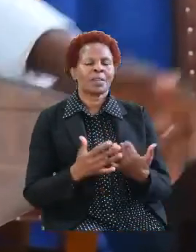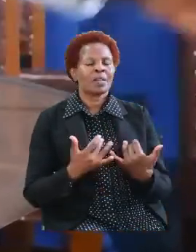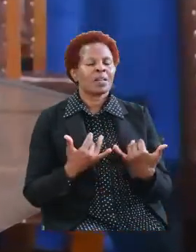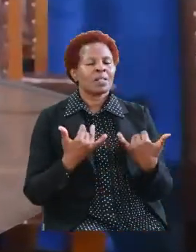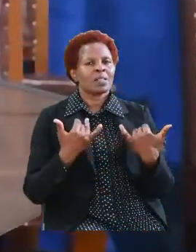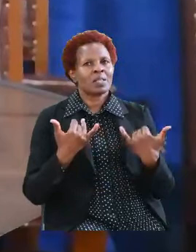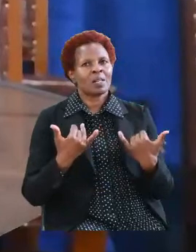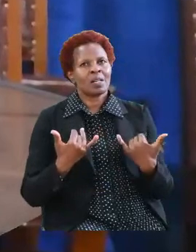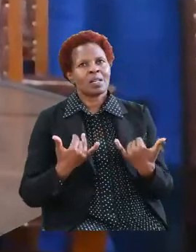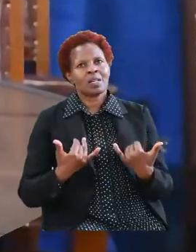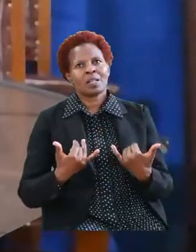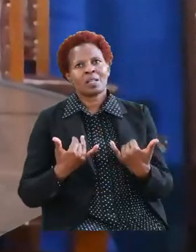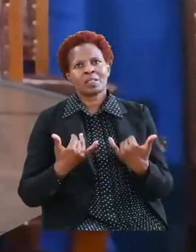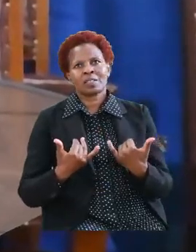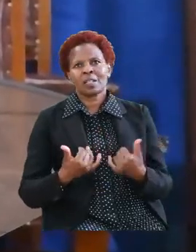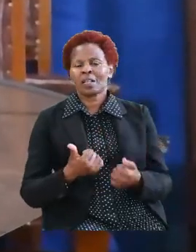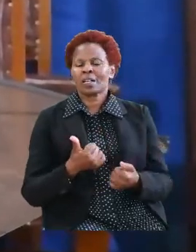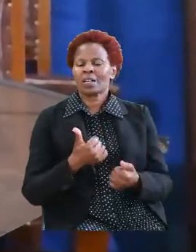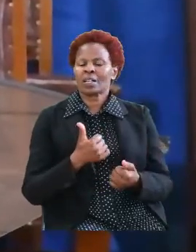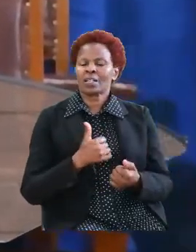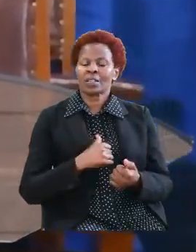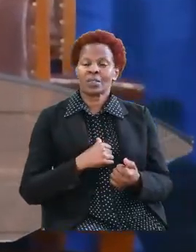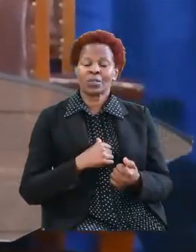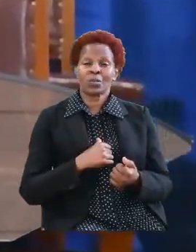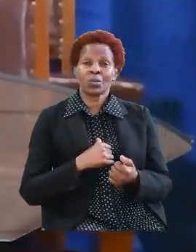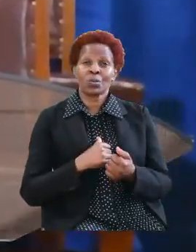sasa, sasa,